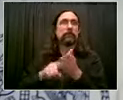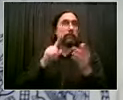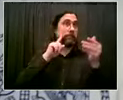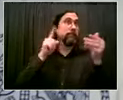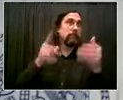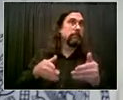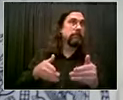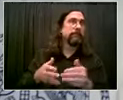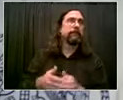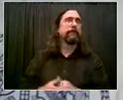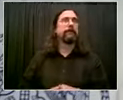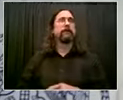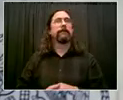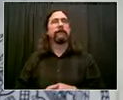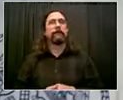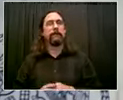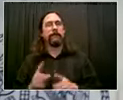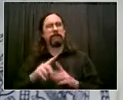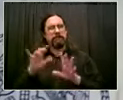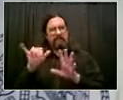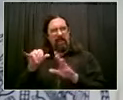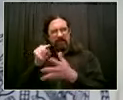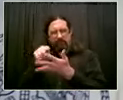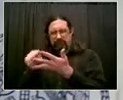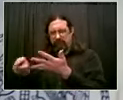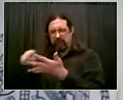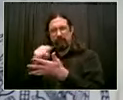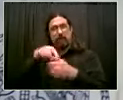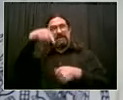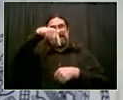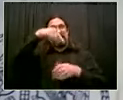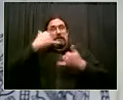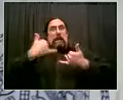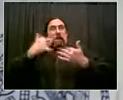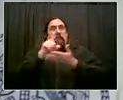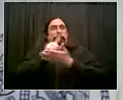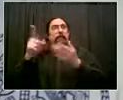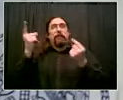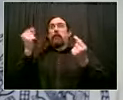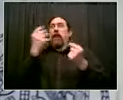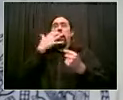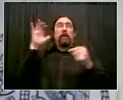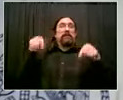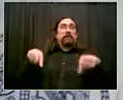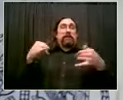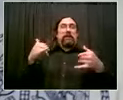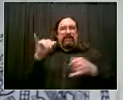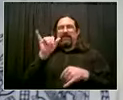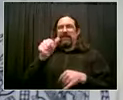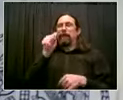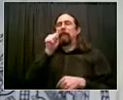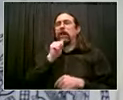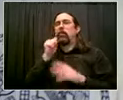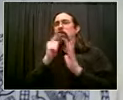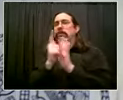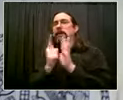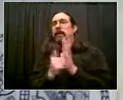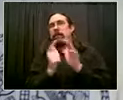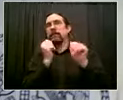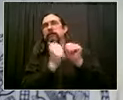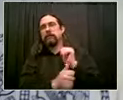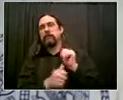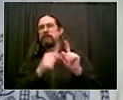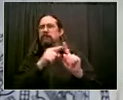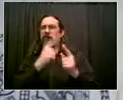violence, period, and save lives. So to all our colleagues in the legislature, help New York City this week. You can do something